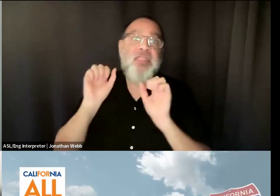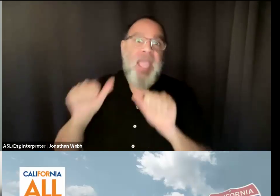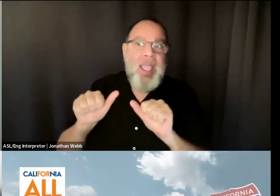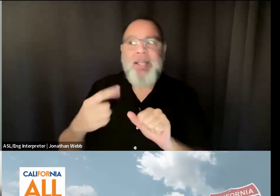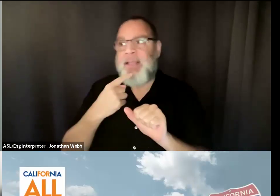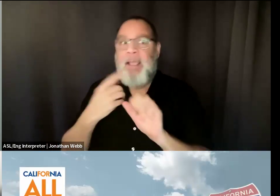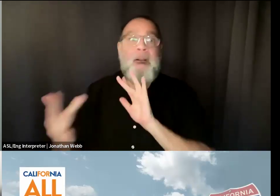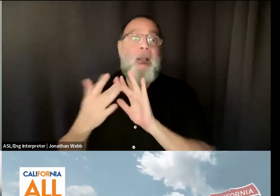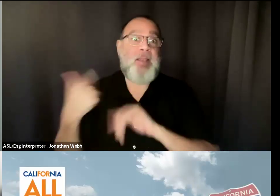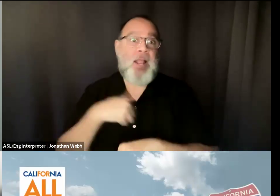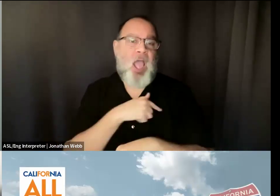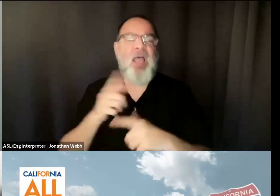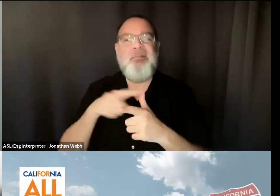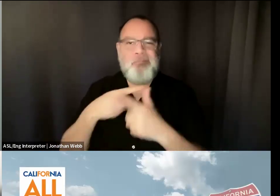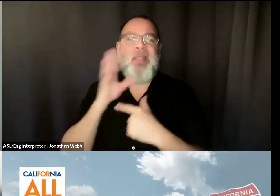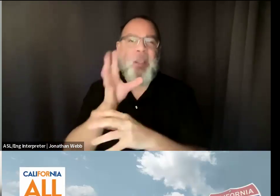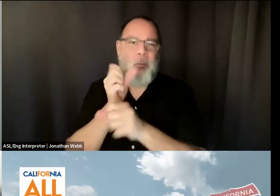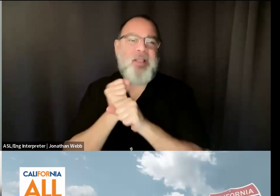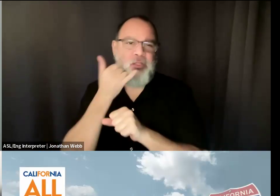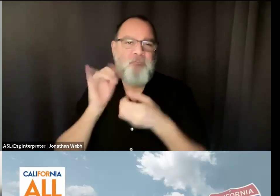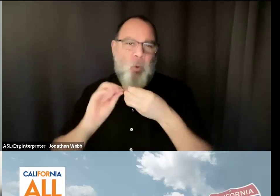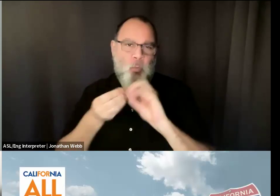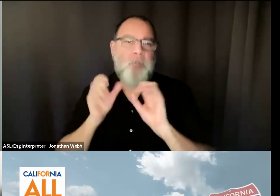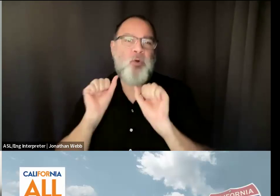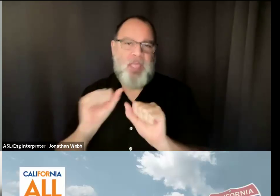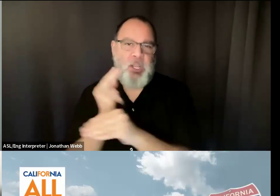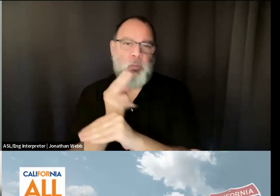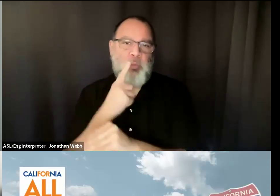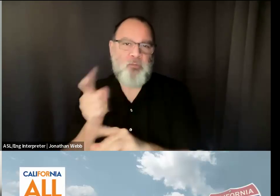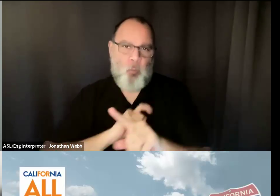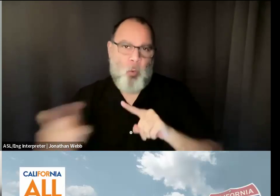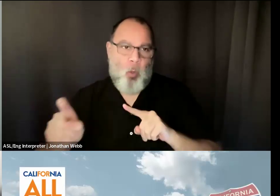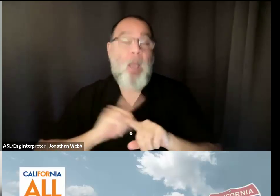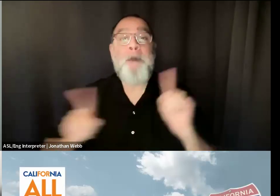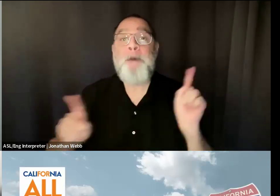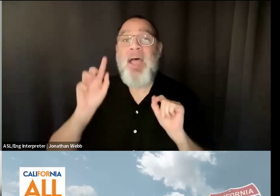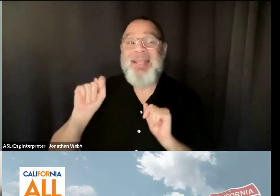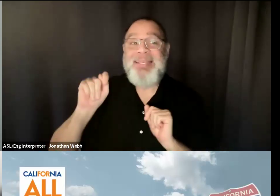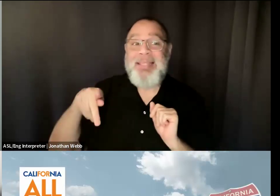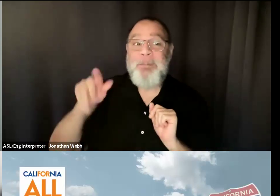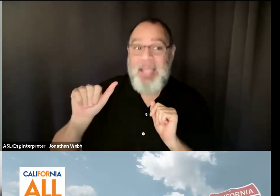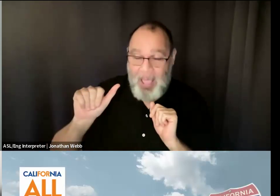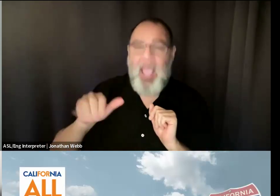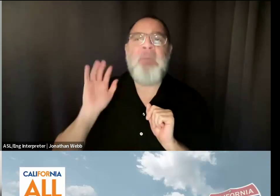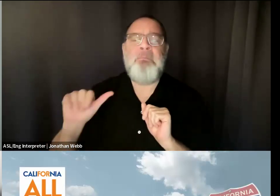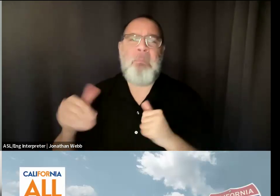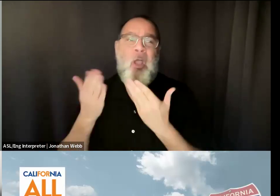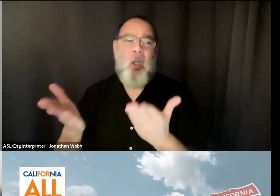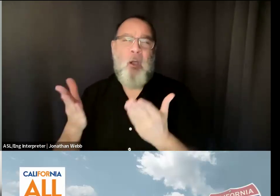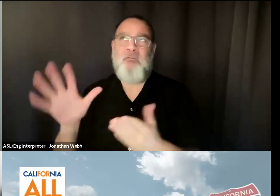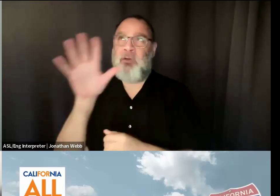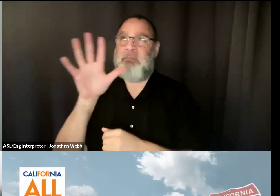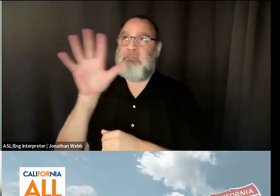contact us, and they'll get the phone numbers that they can contact. But the TPA offers about